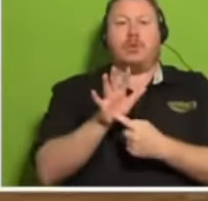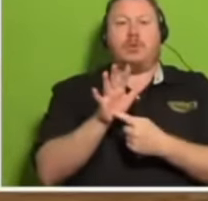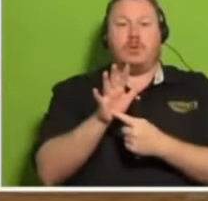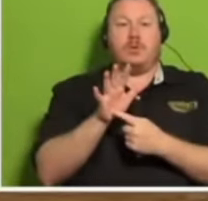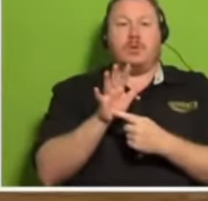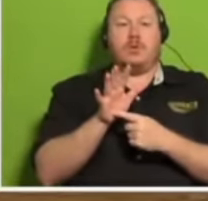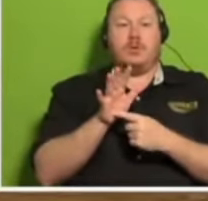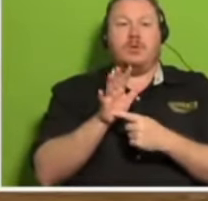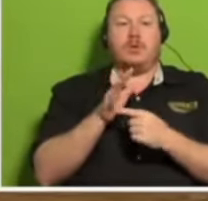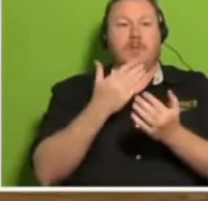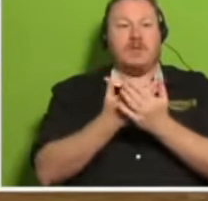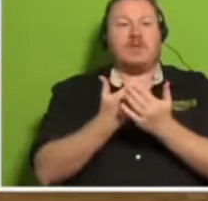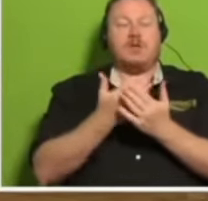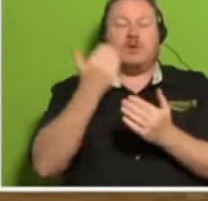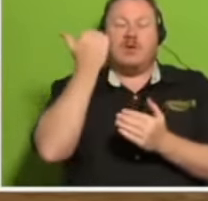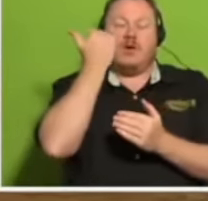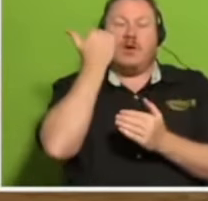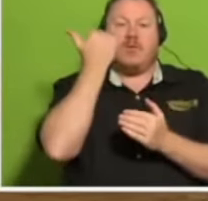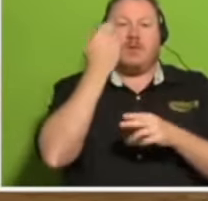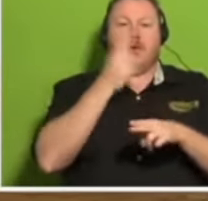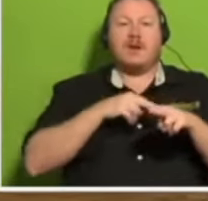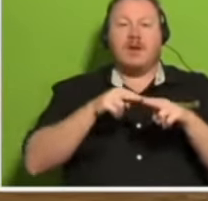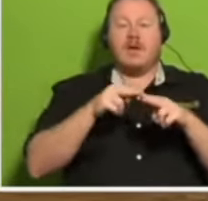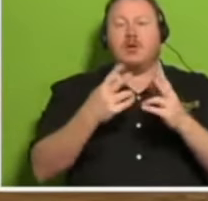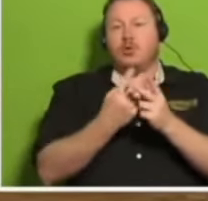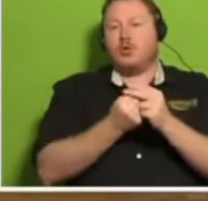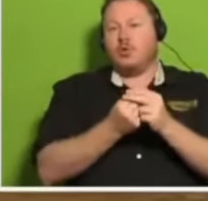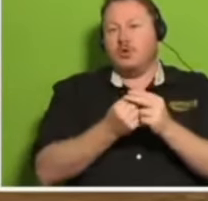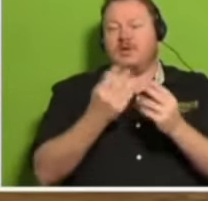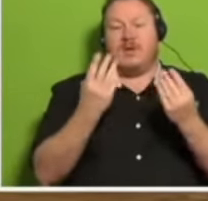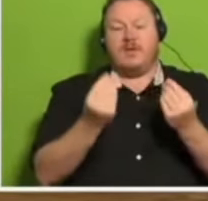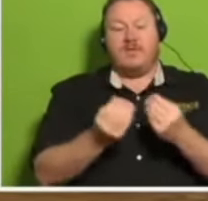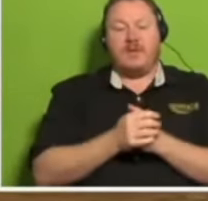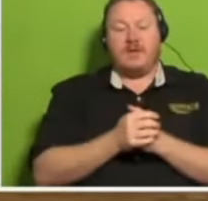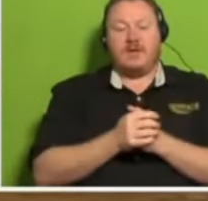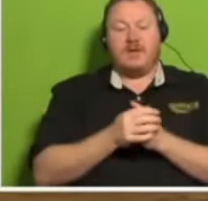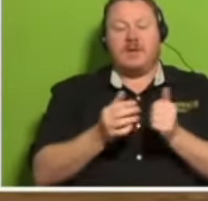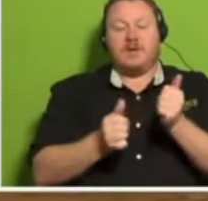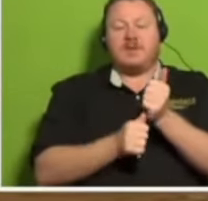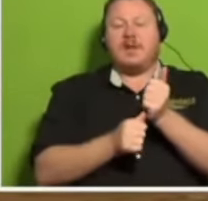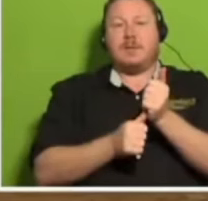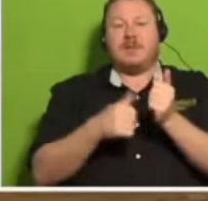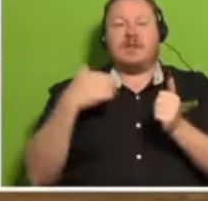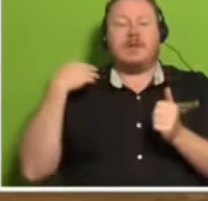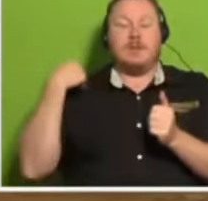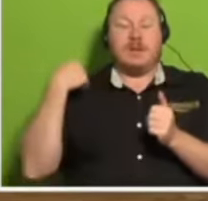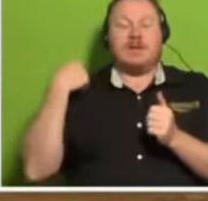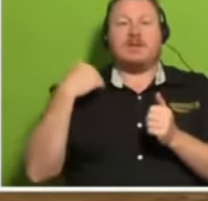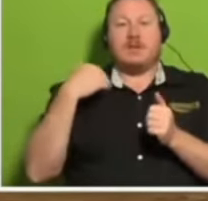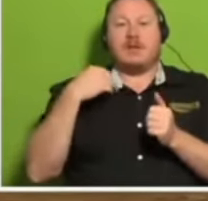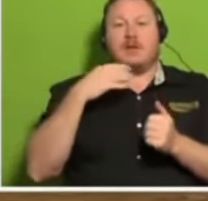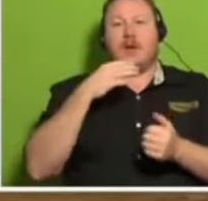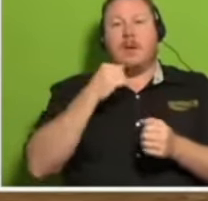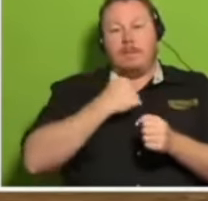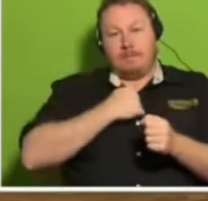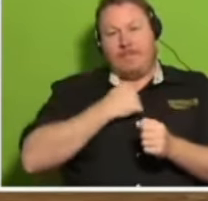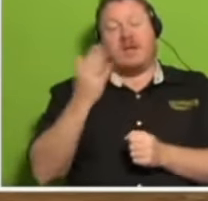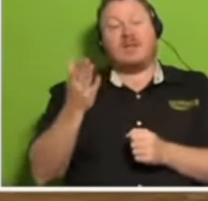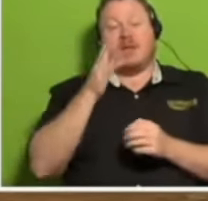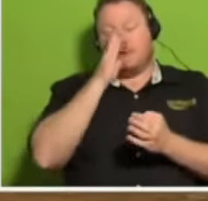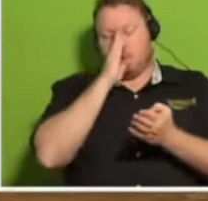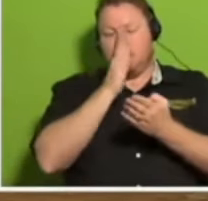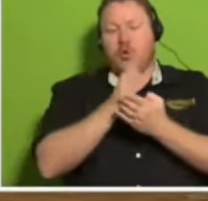the potential that the Government of National Unity has. And Deputy Minister, you can be assured that from my side,